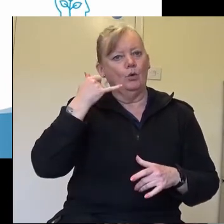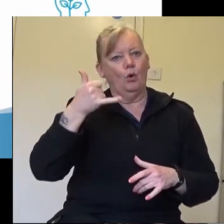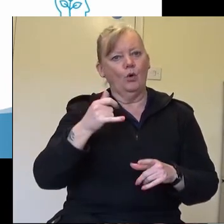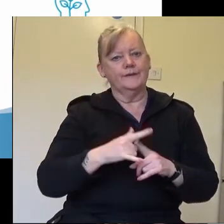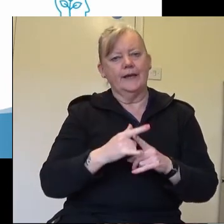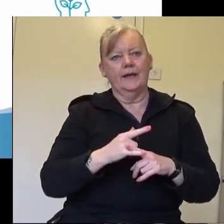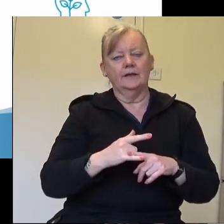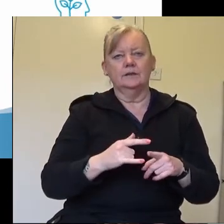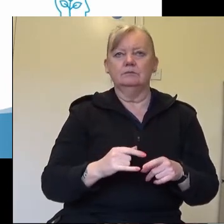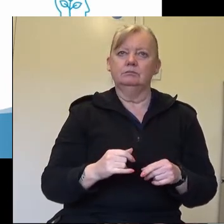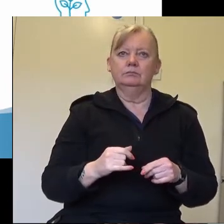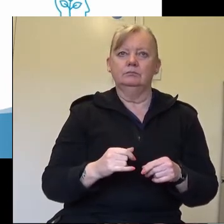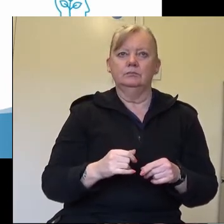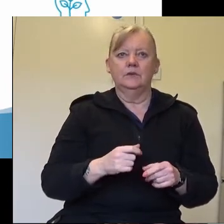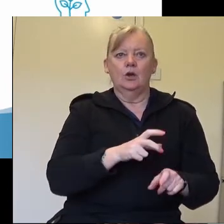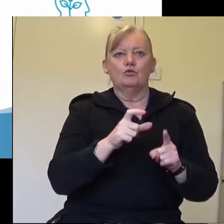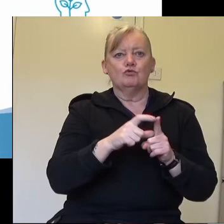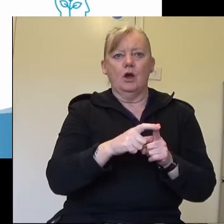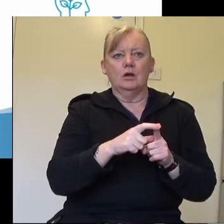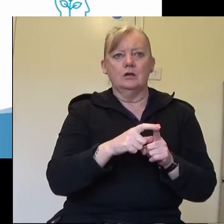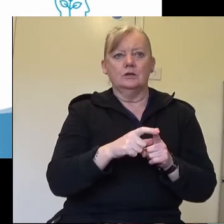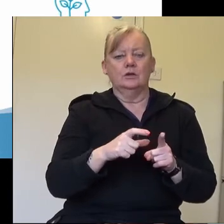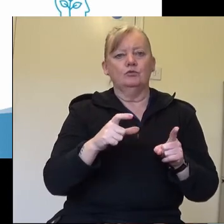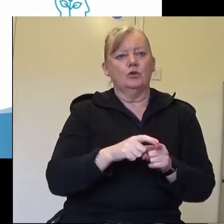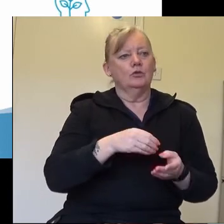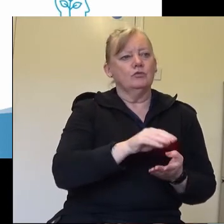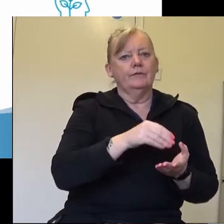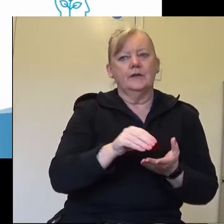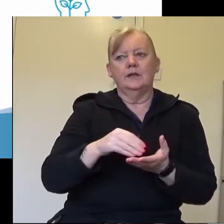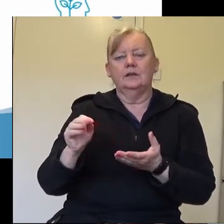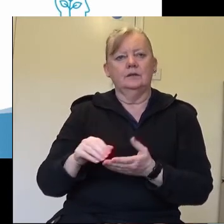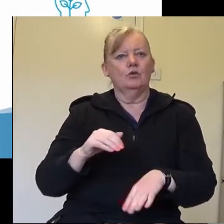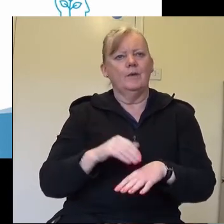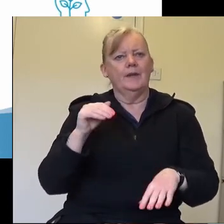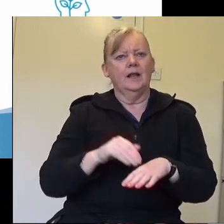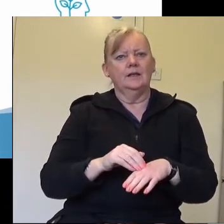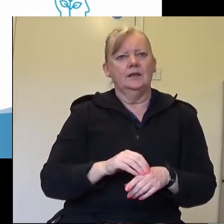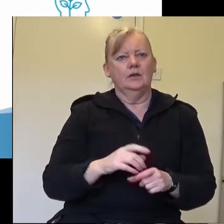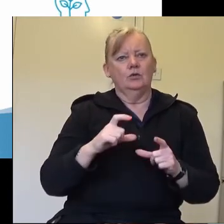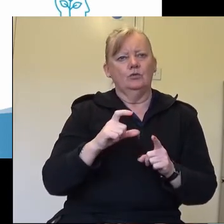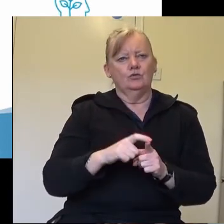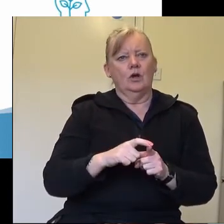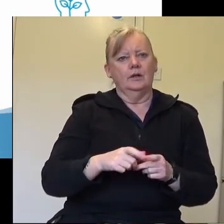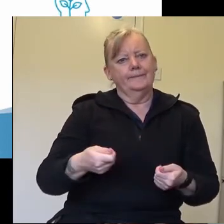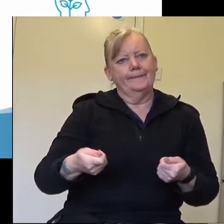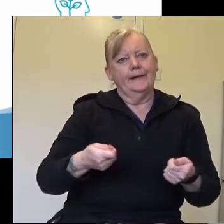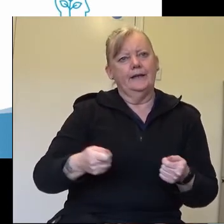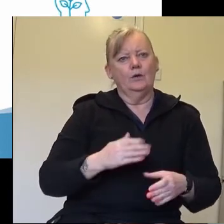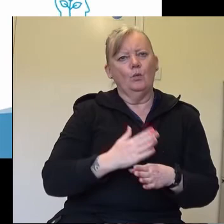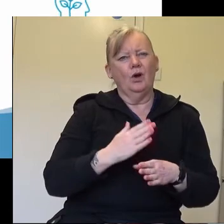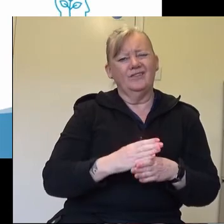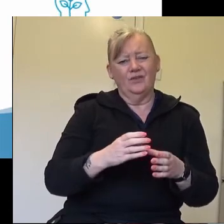or call sex on phone sex, drugs, drug trafficking, criminality, drug